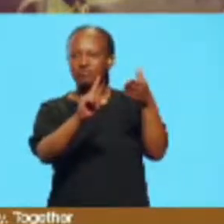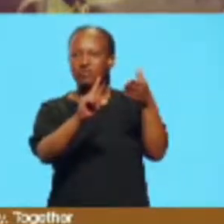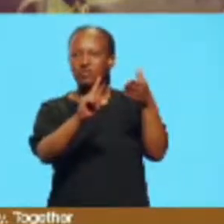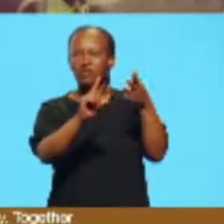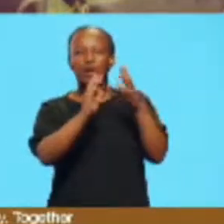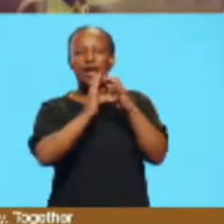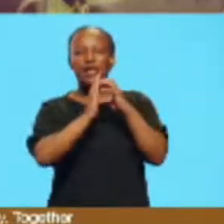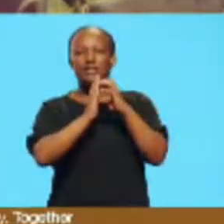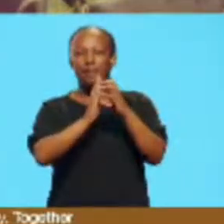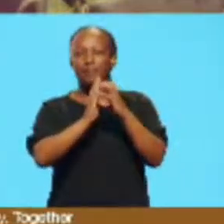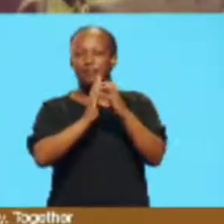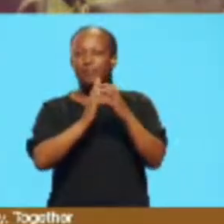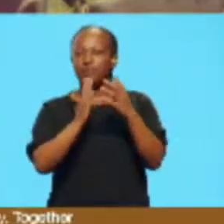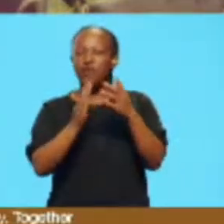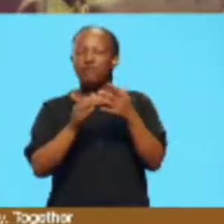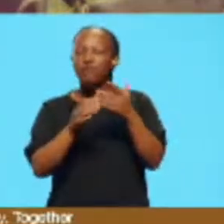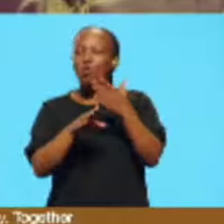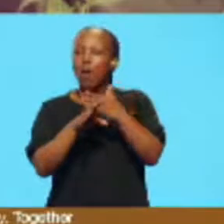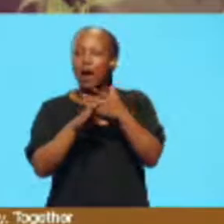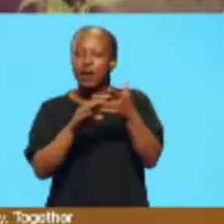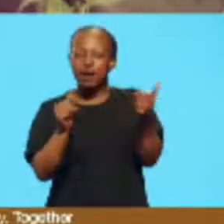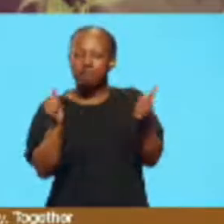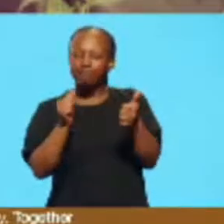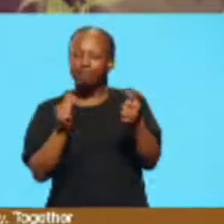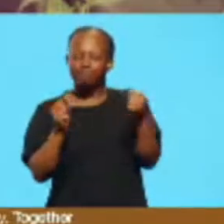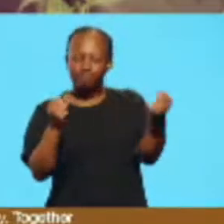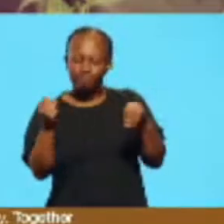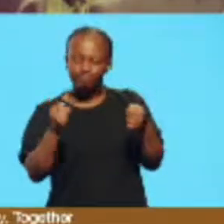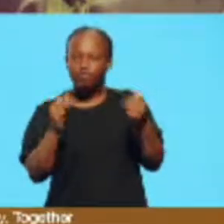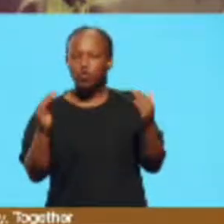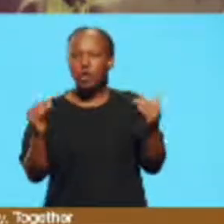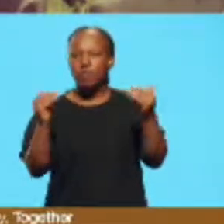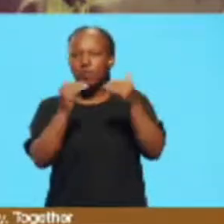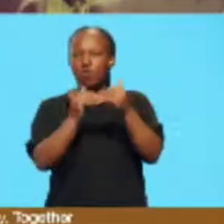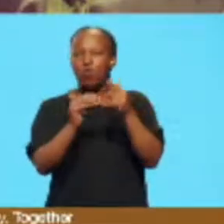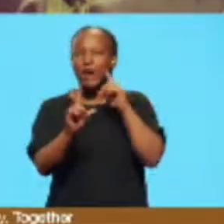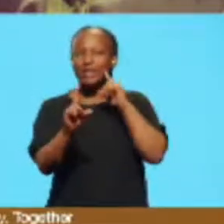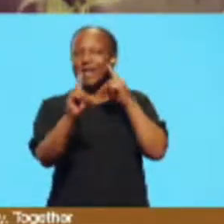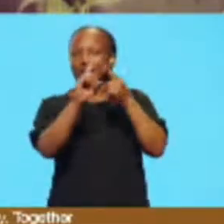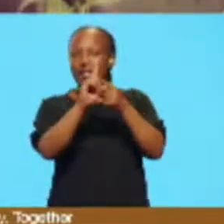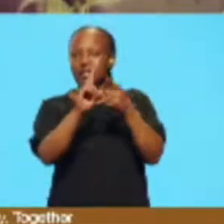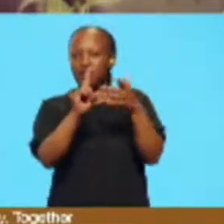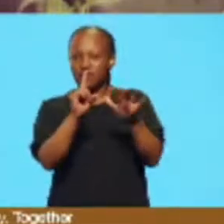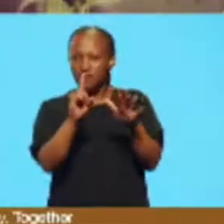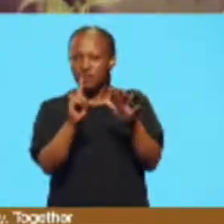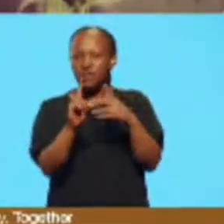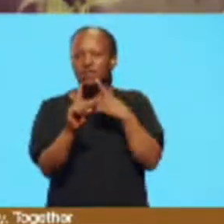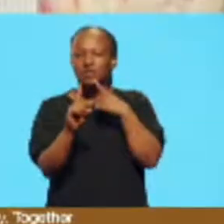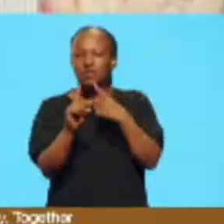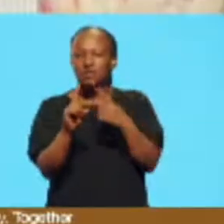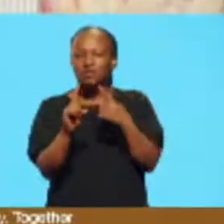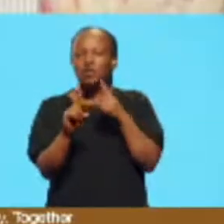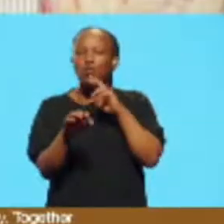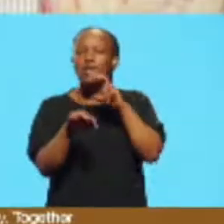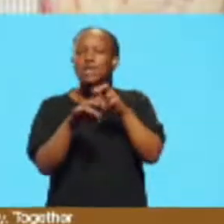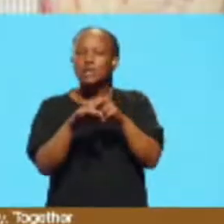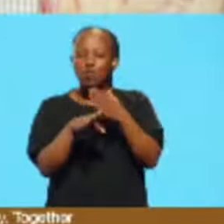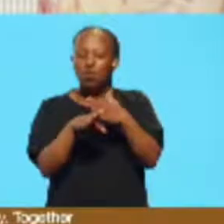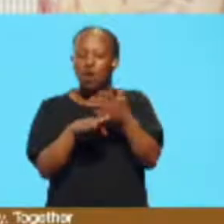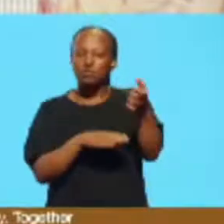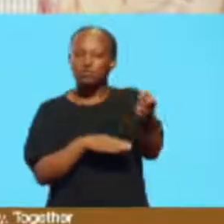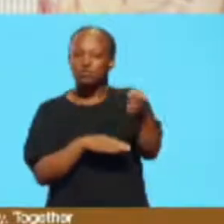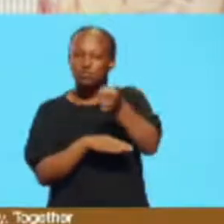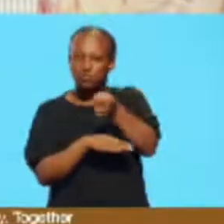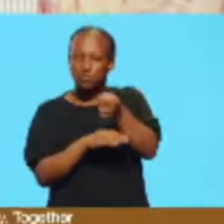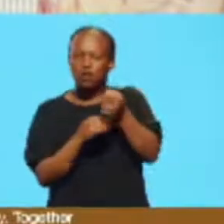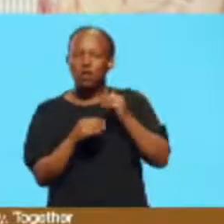give an example, employment equity. We've got set aside targets where they will say we need, in terms of employment equity, we need this